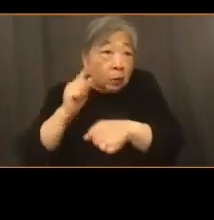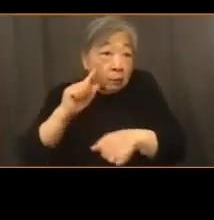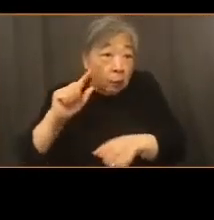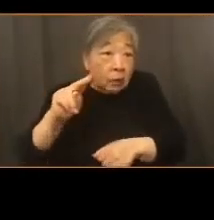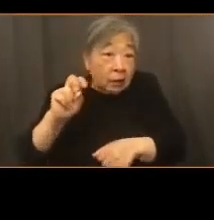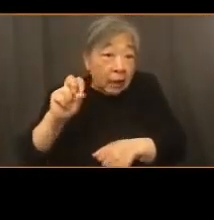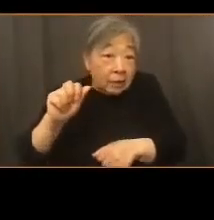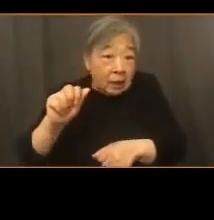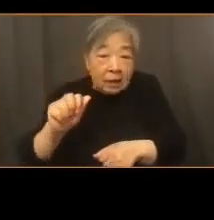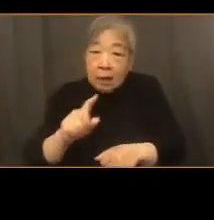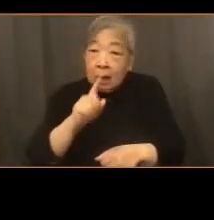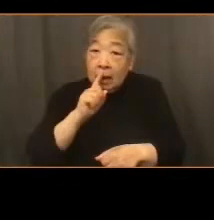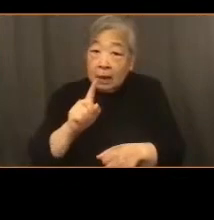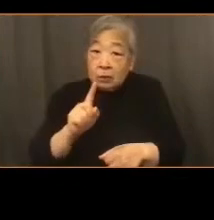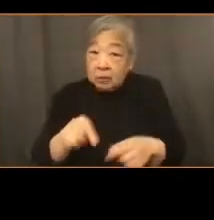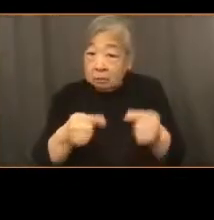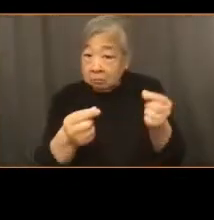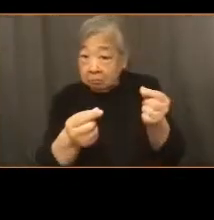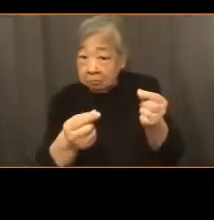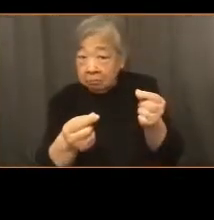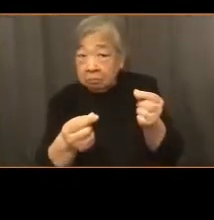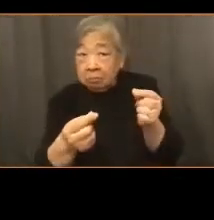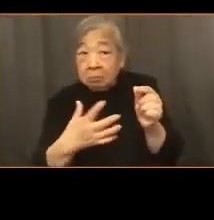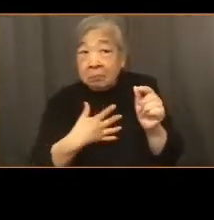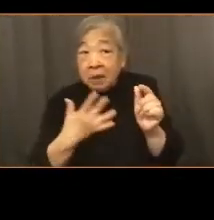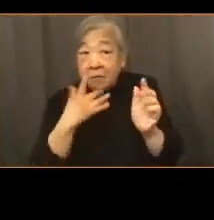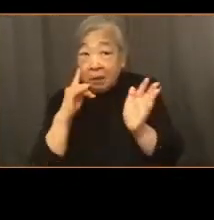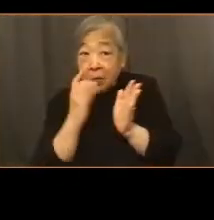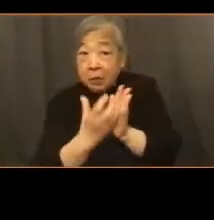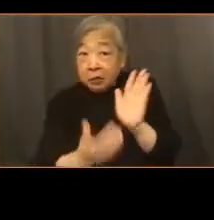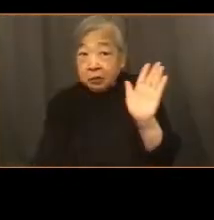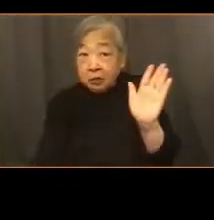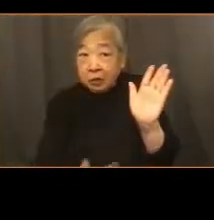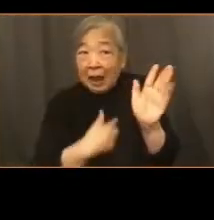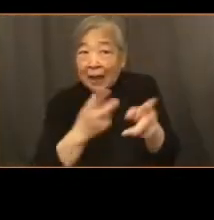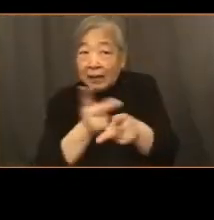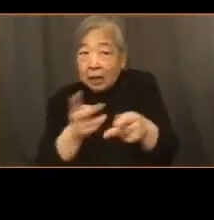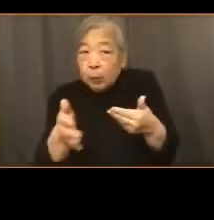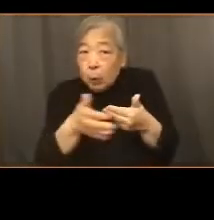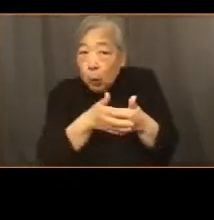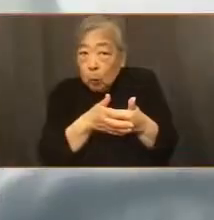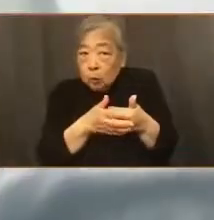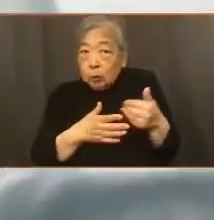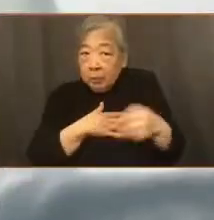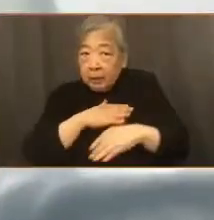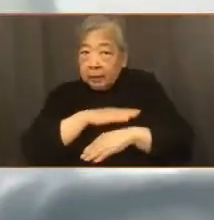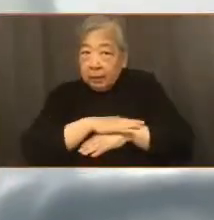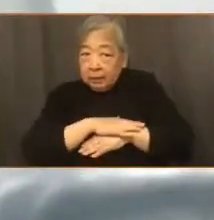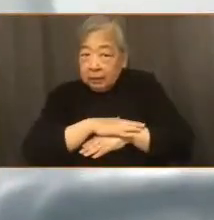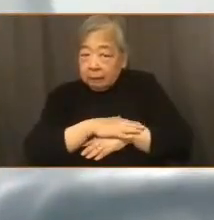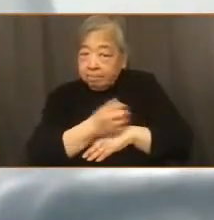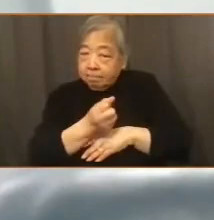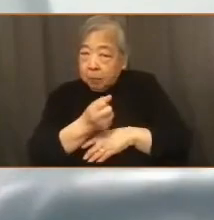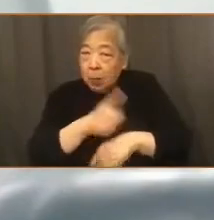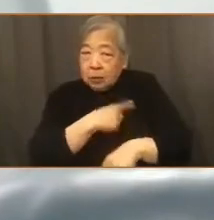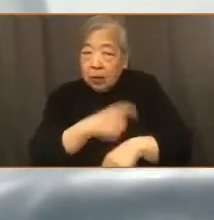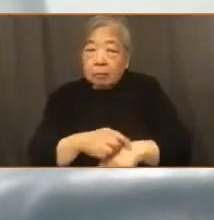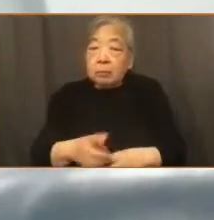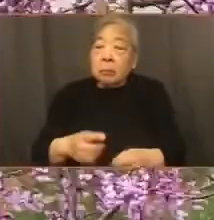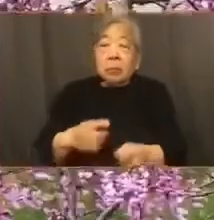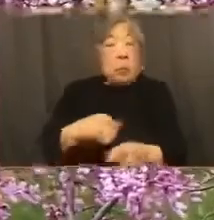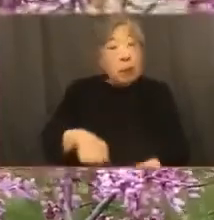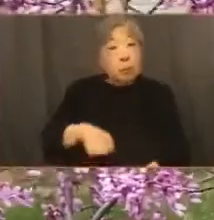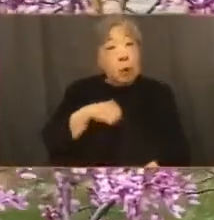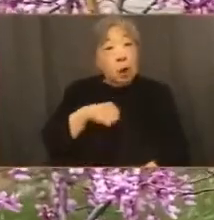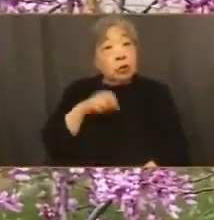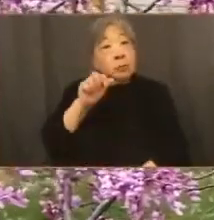Actually, this is my favorite picture that I kept near my desk for a long time. I am proud to be an Asian